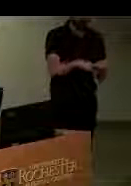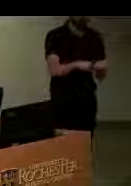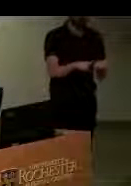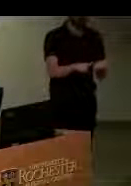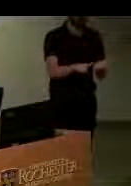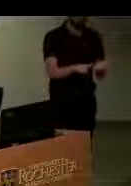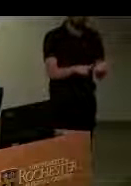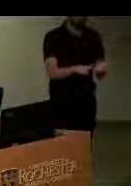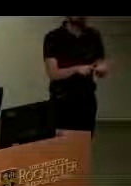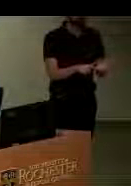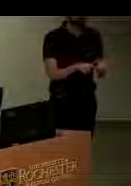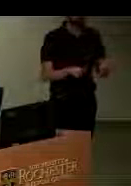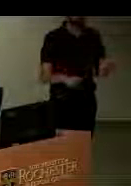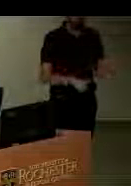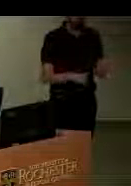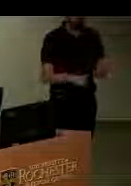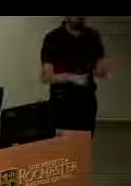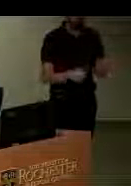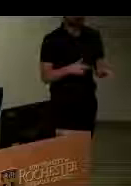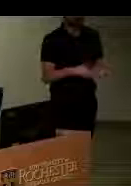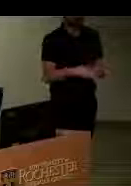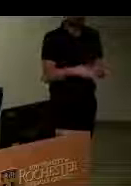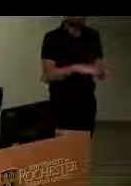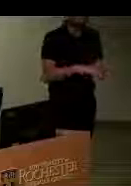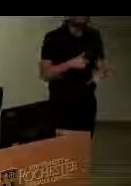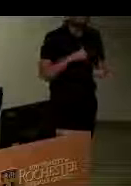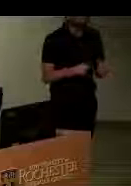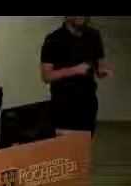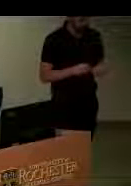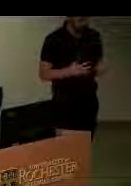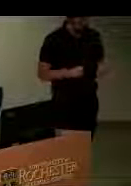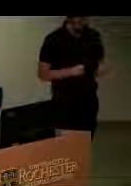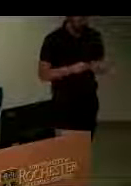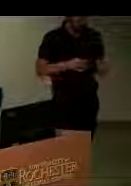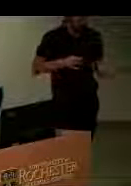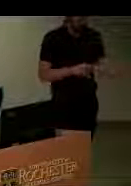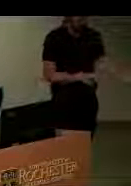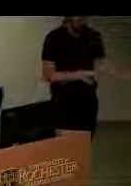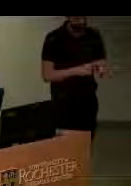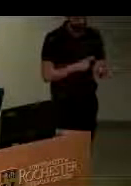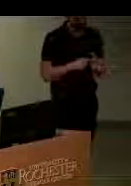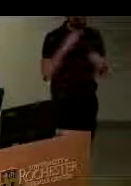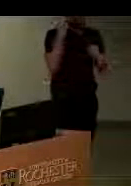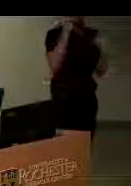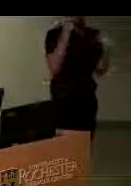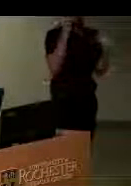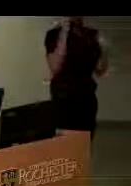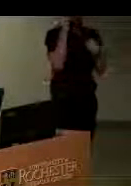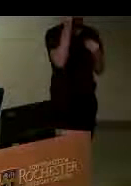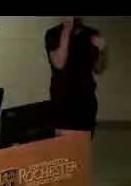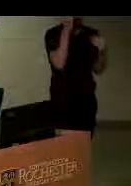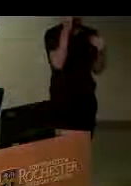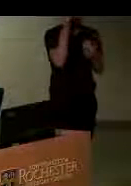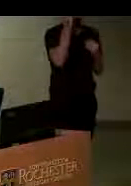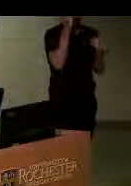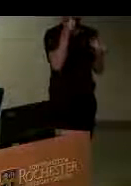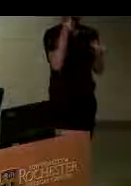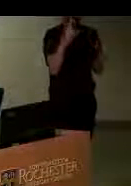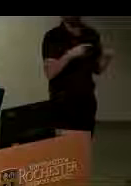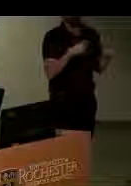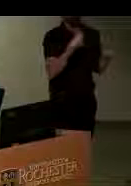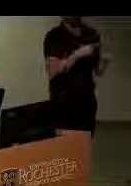slow and you can do it so much faster and so much more efficiently, and you're daydreaming and you're thinking about other stuff,